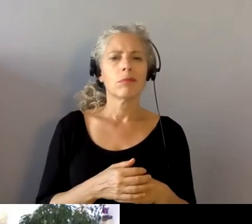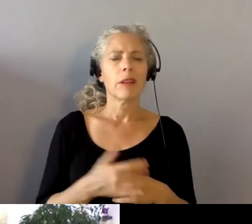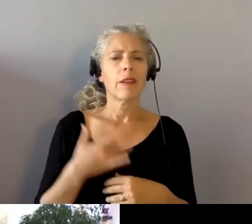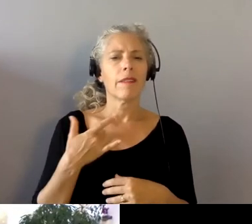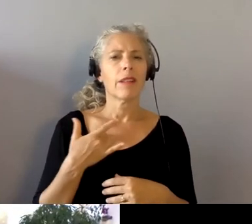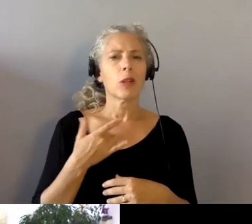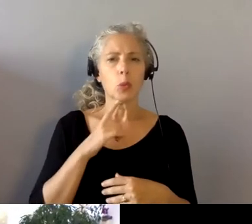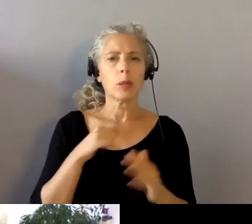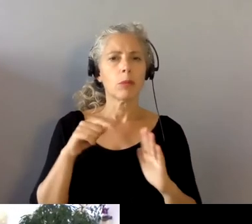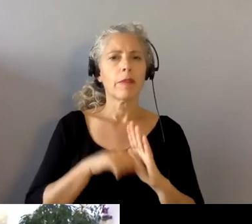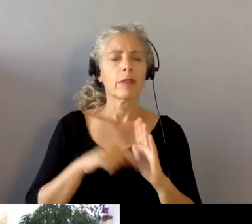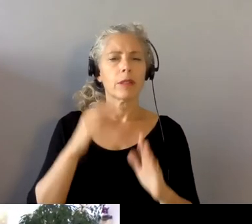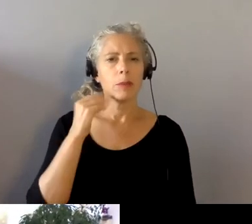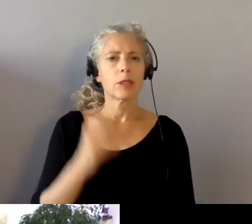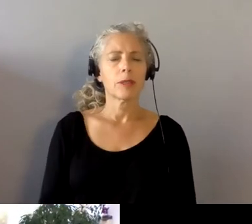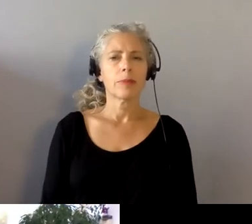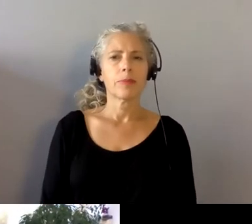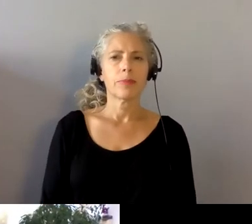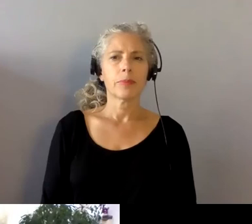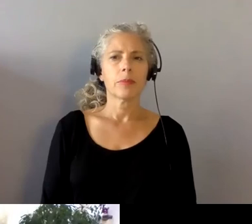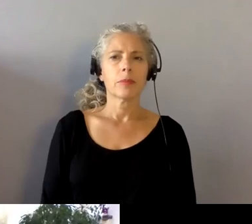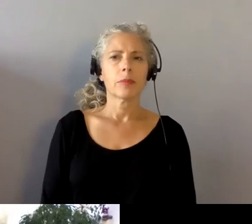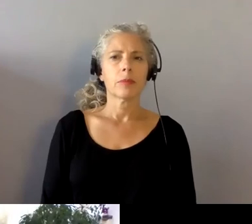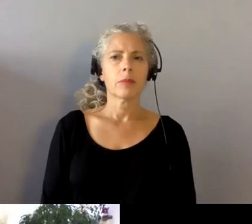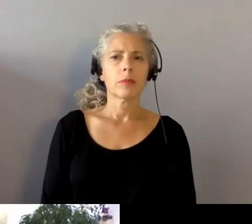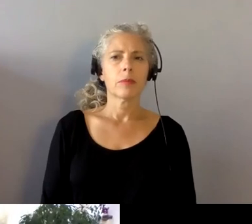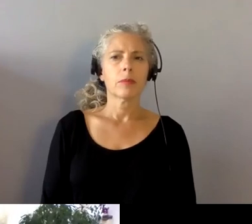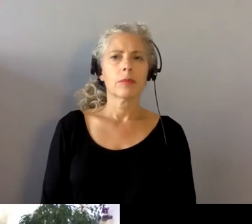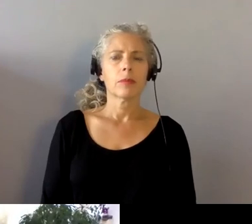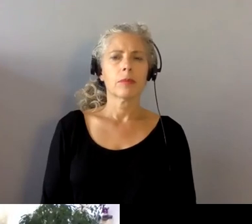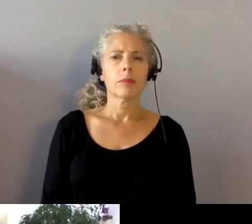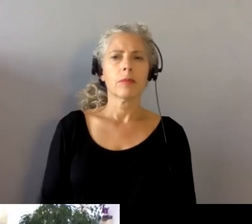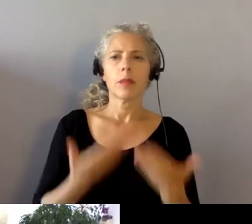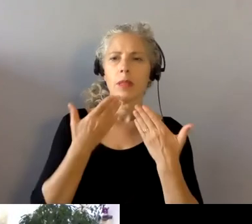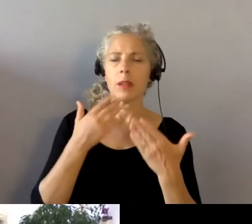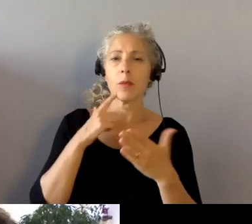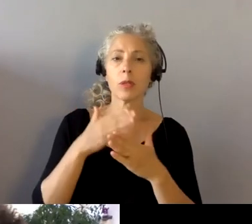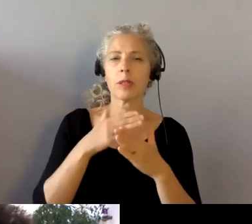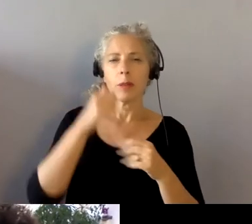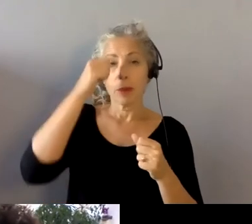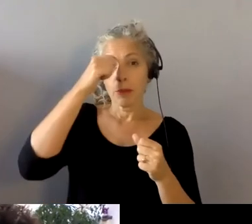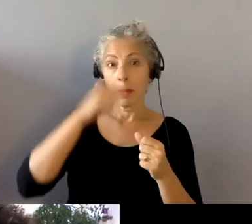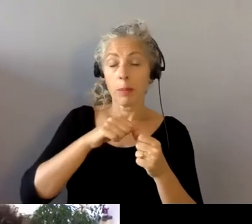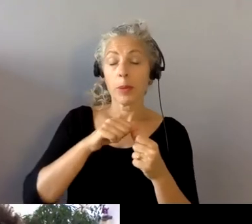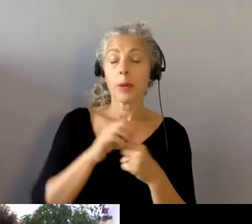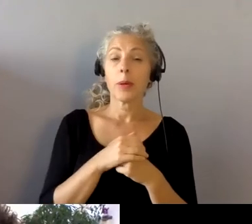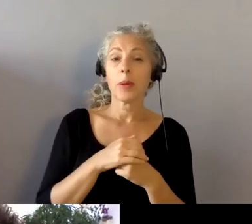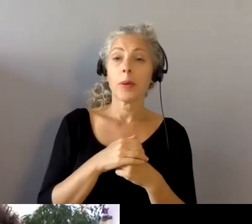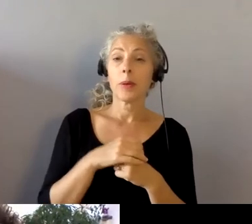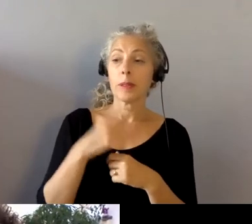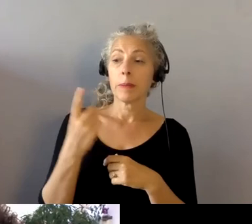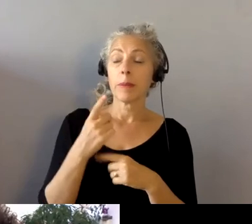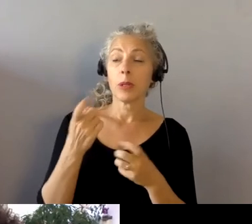it was a profound experience. Thank you for sharing that. I remember that being something that you wanted